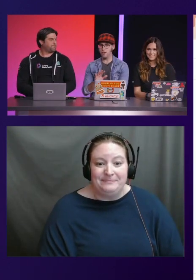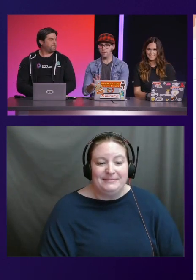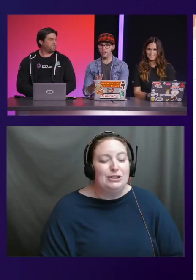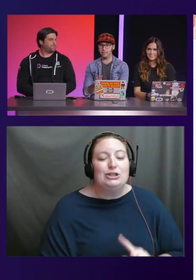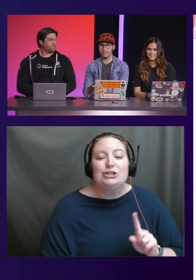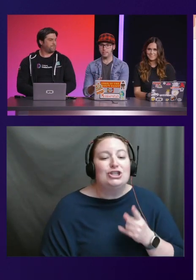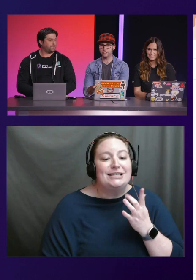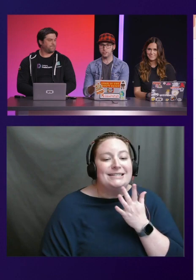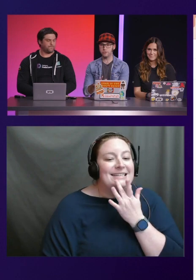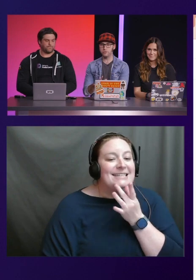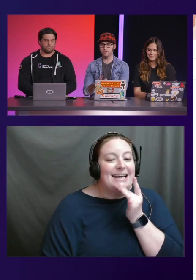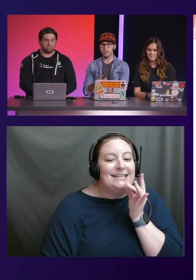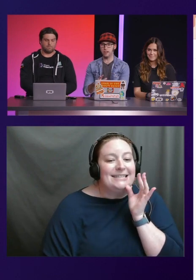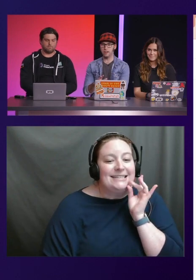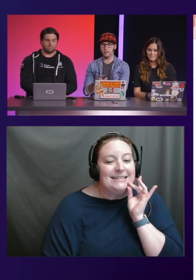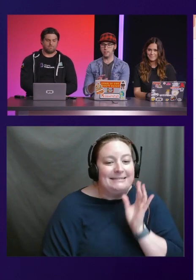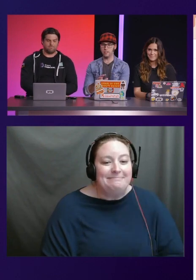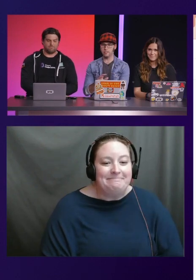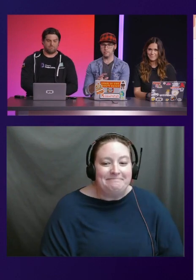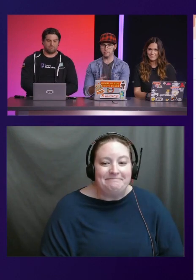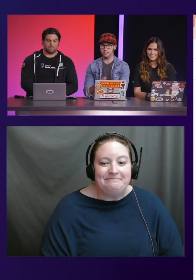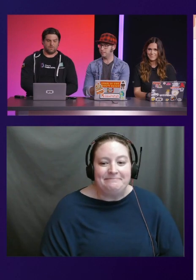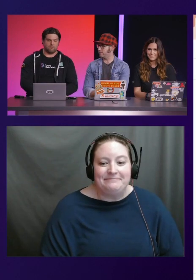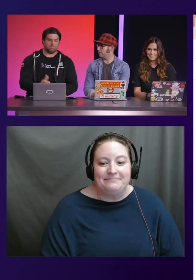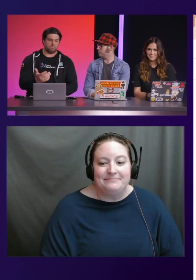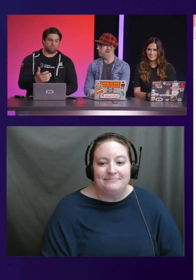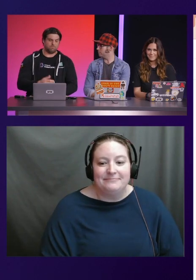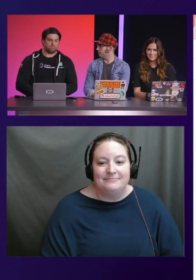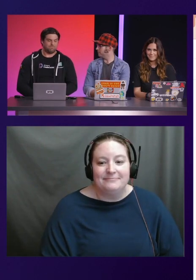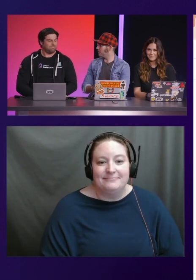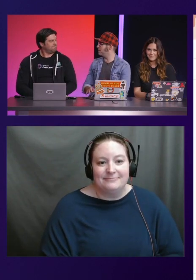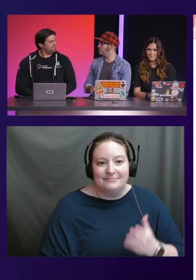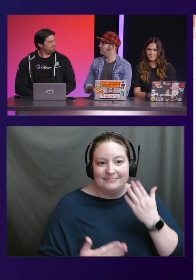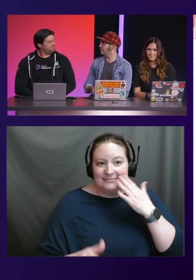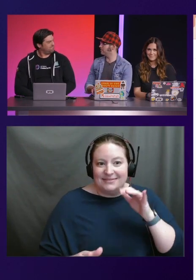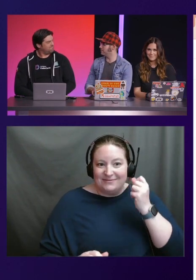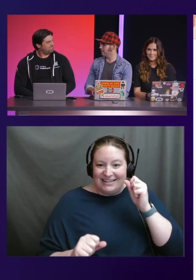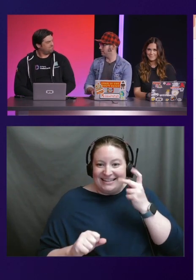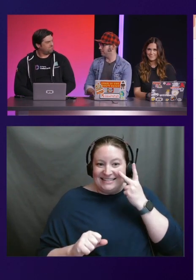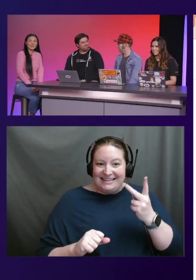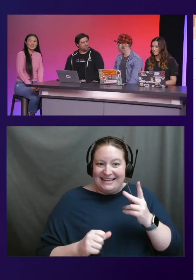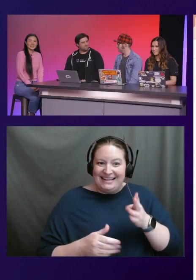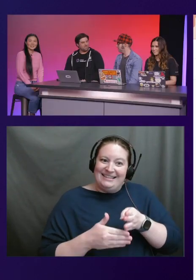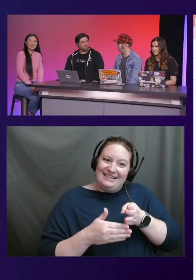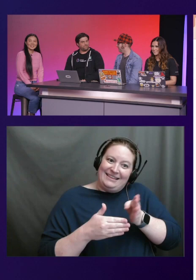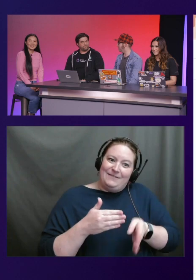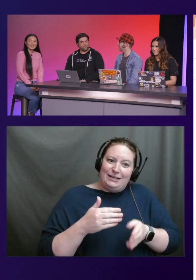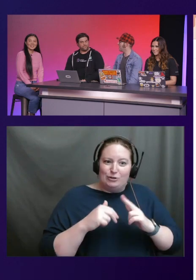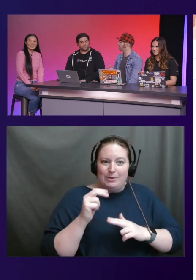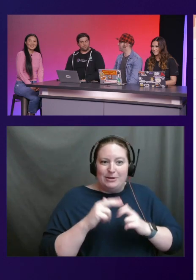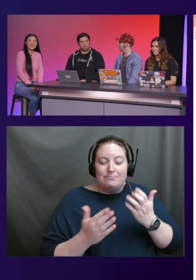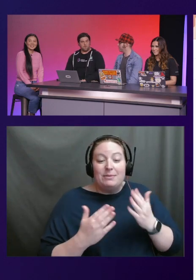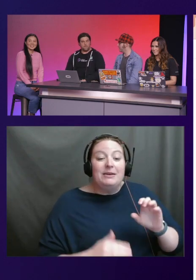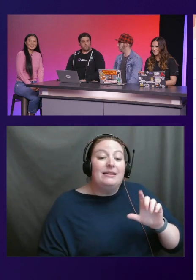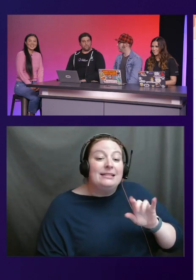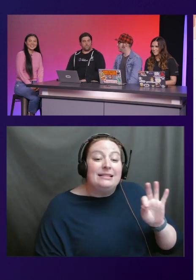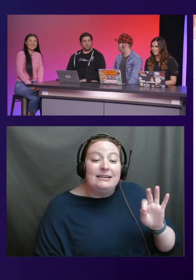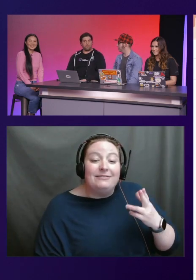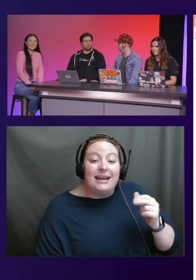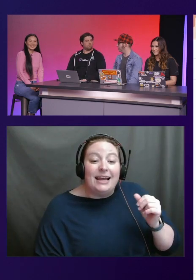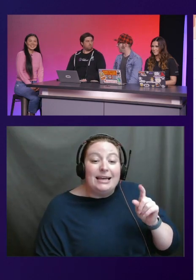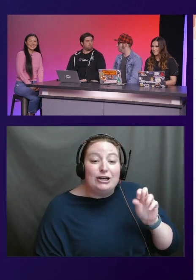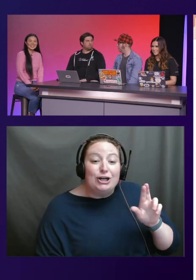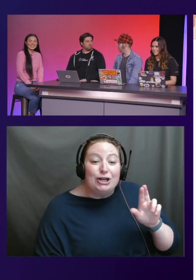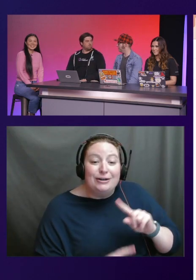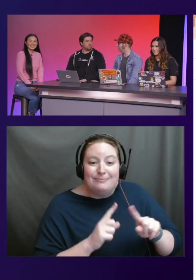I don't know if we're going to get to see the finished build. This might be a bit of a cliffhanger for you two, Yeah. but we can update the chat later